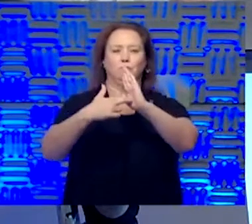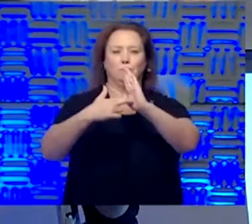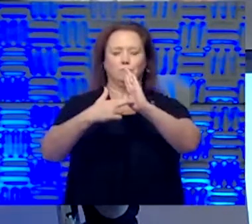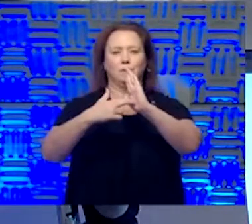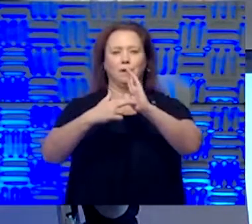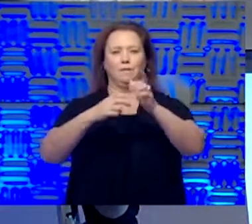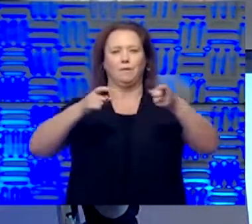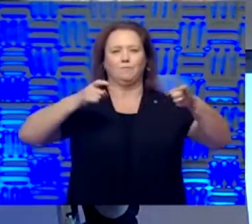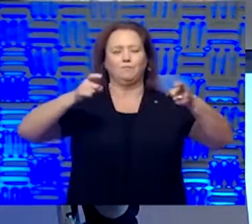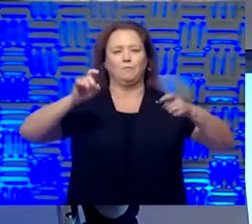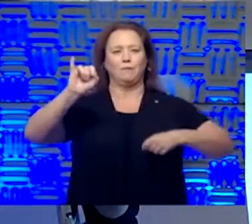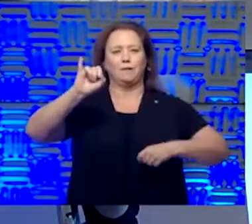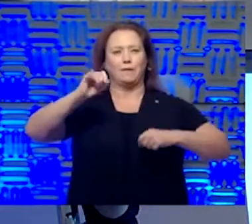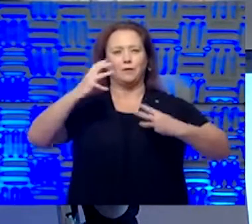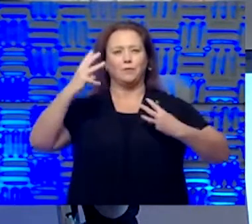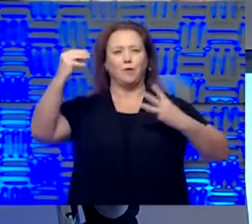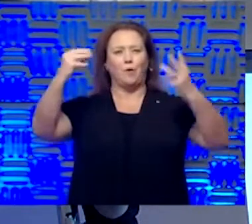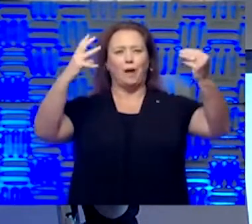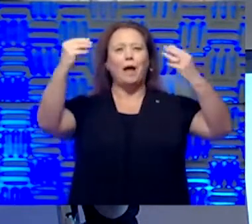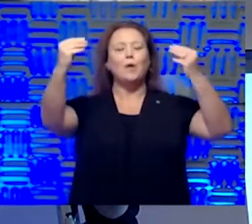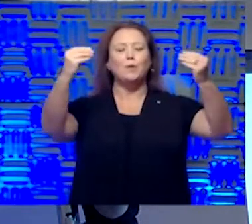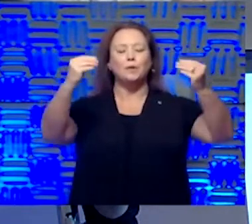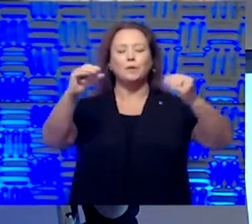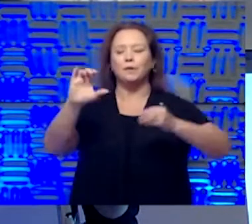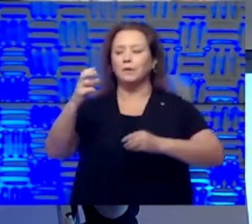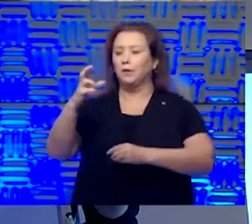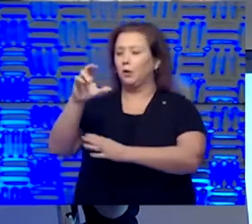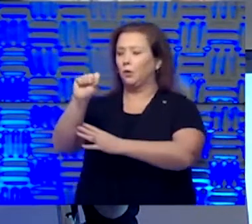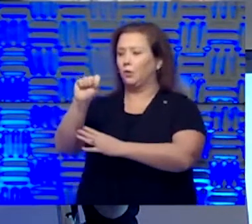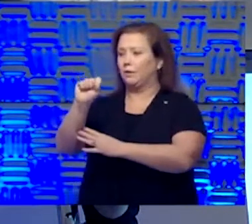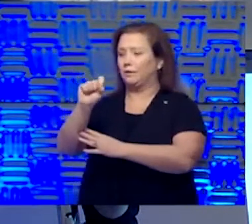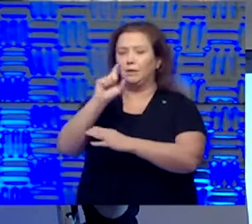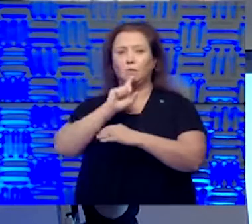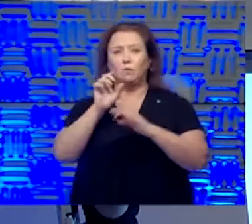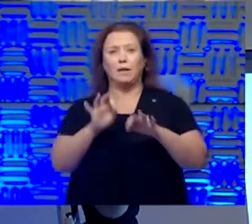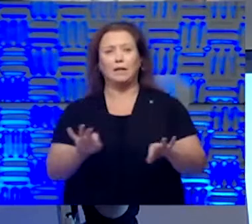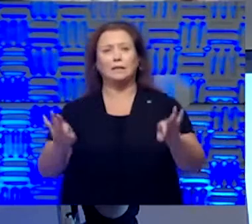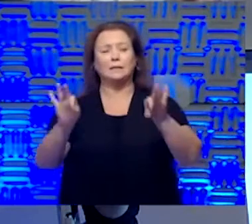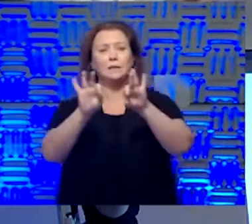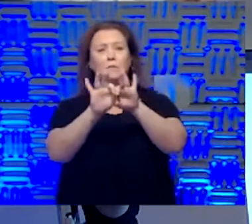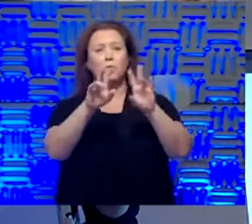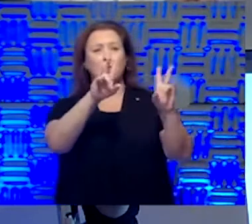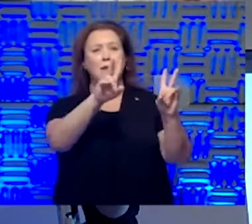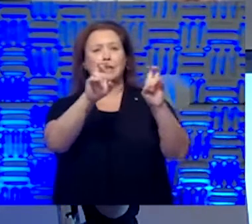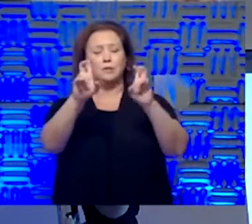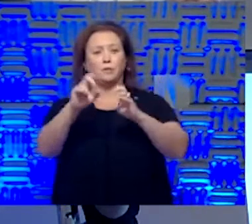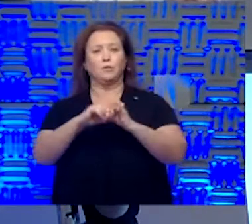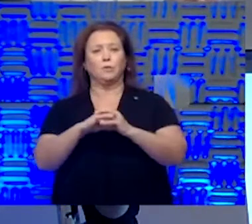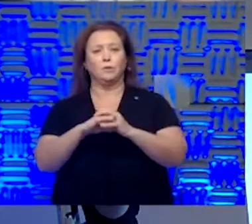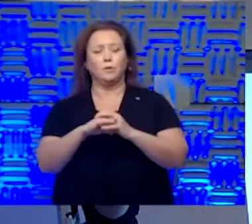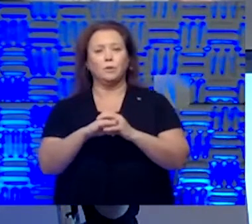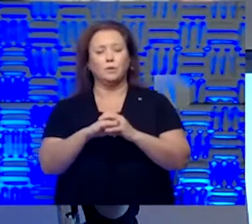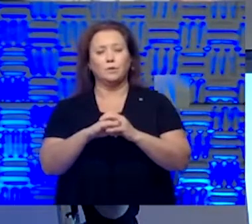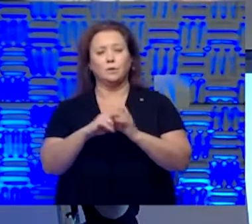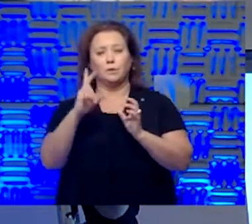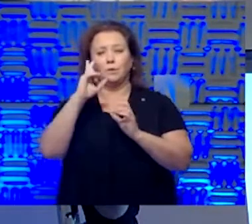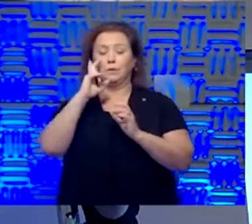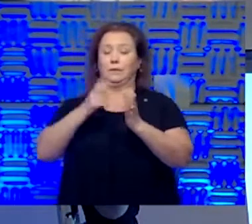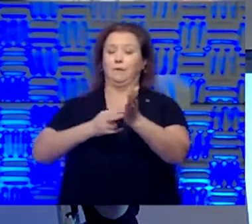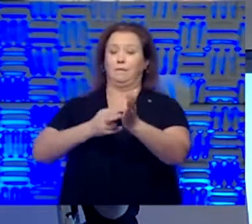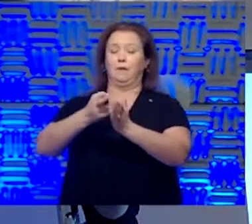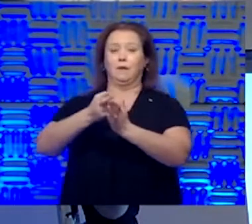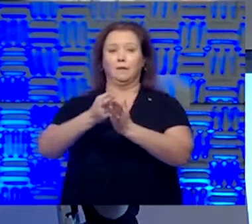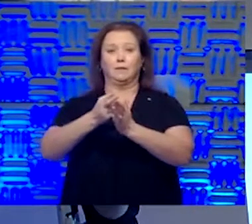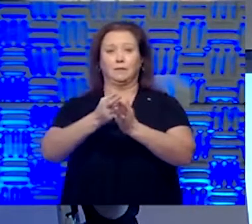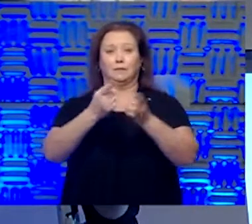into the community. And Chris, this has been a really important issue because we've seen, let's just be honest, the